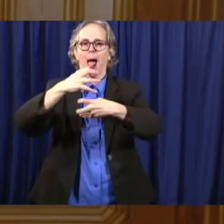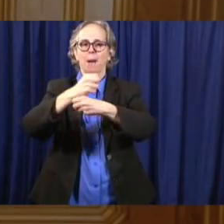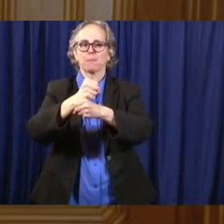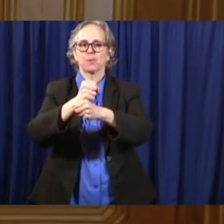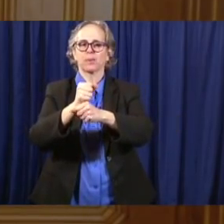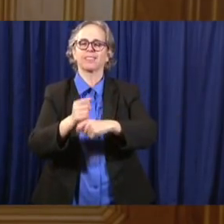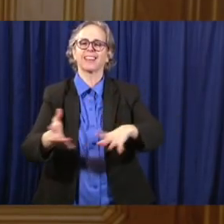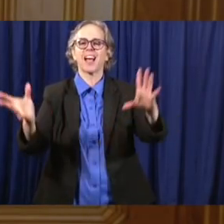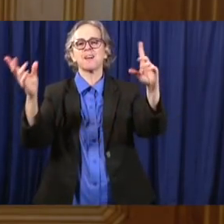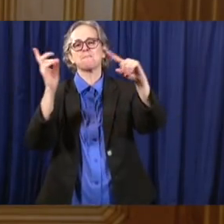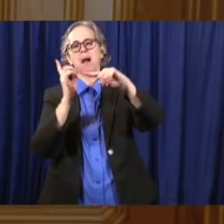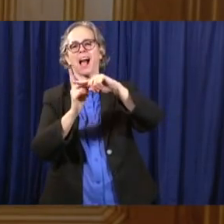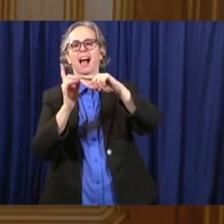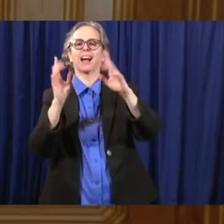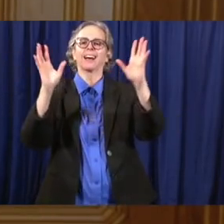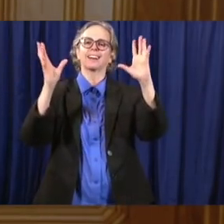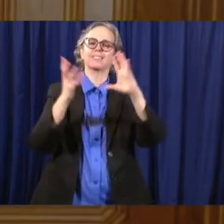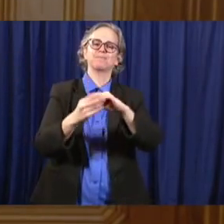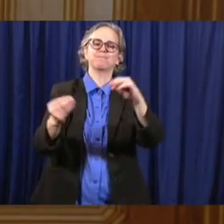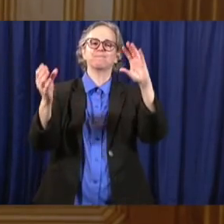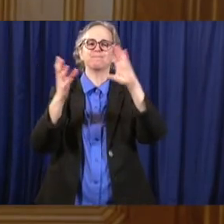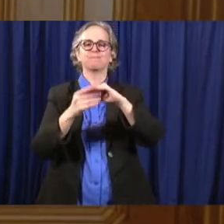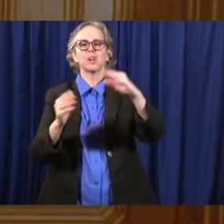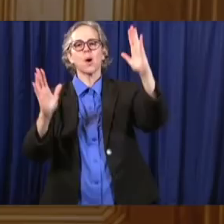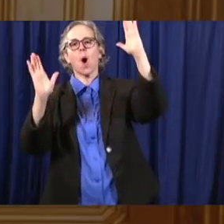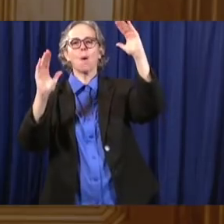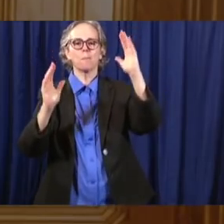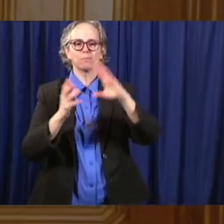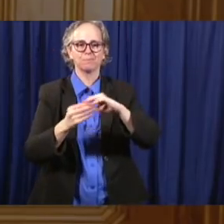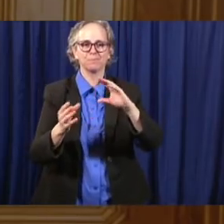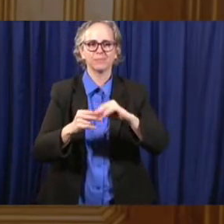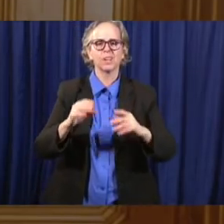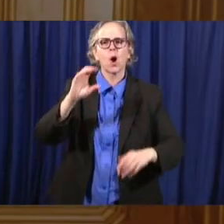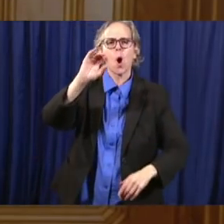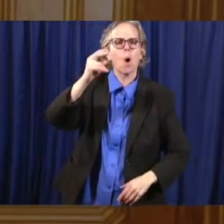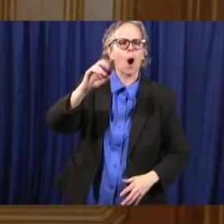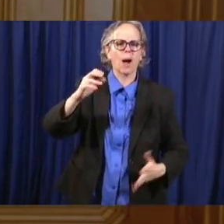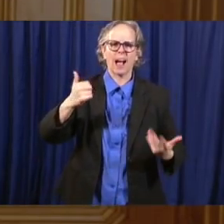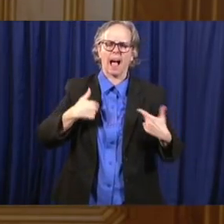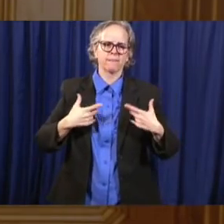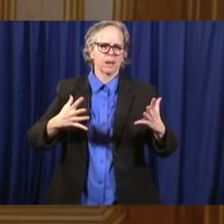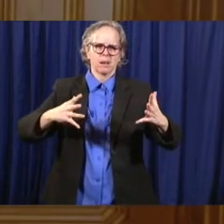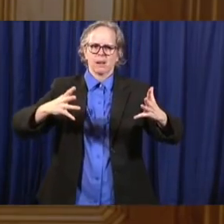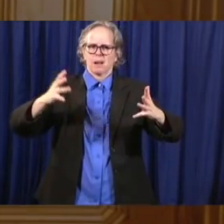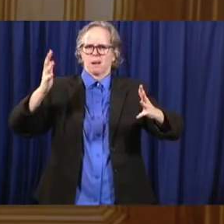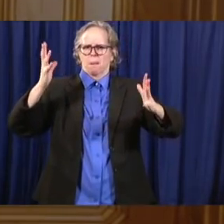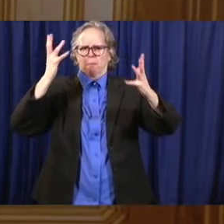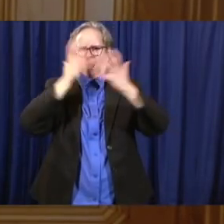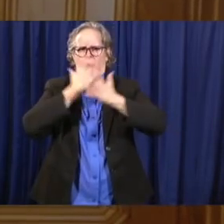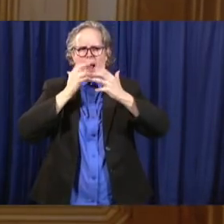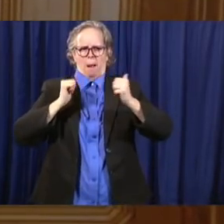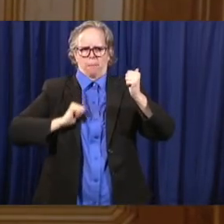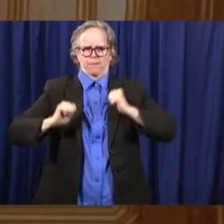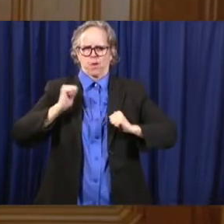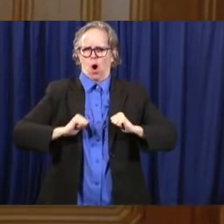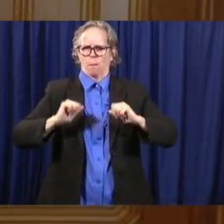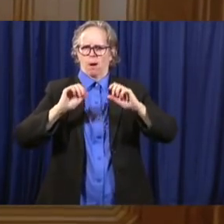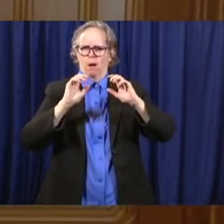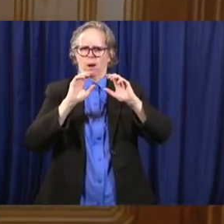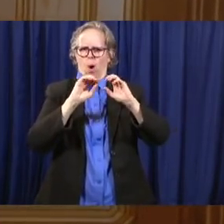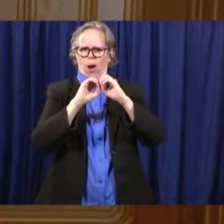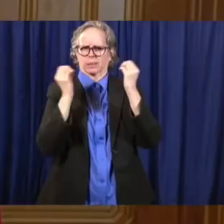positive note. Ohio's home to outstanding performing arts organizations. Today I want to close with a